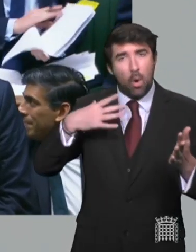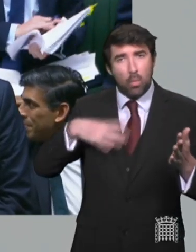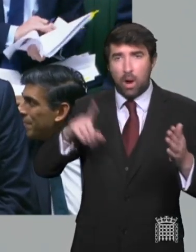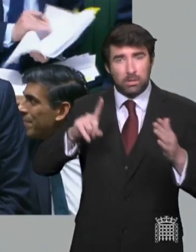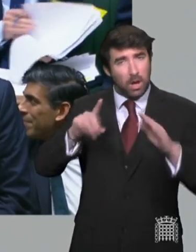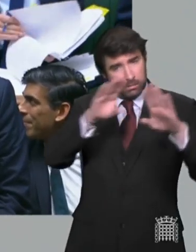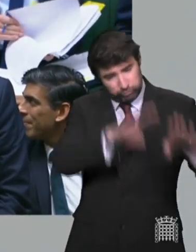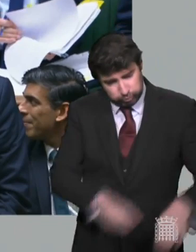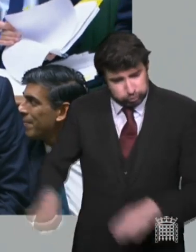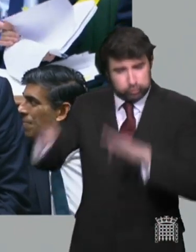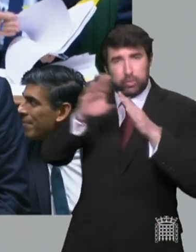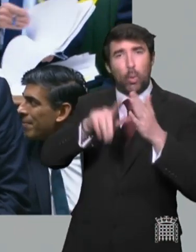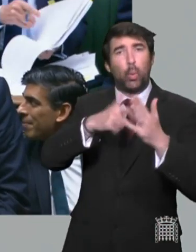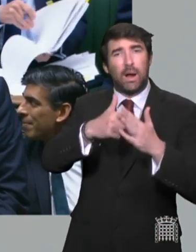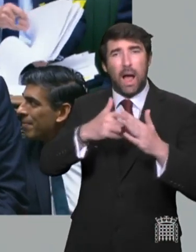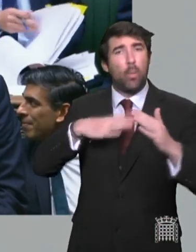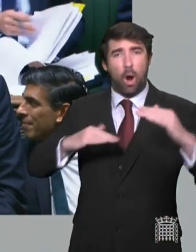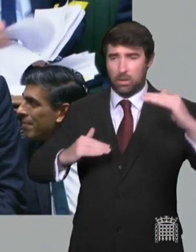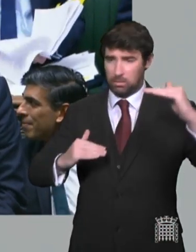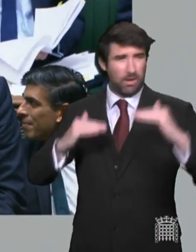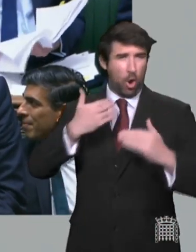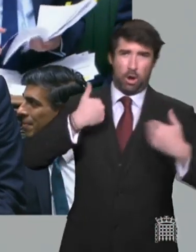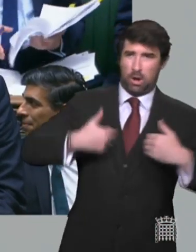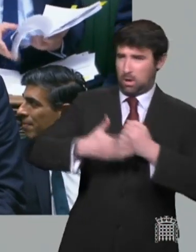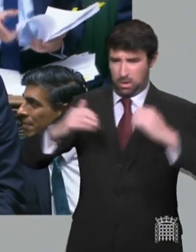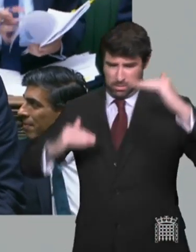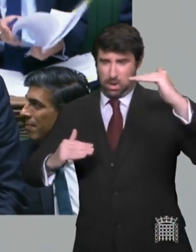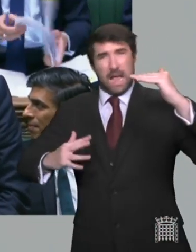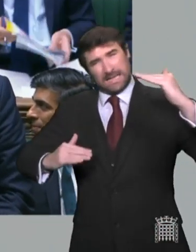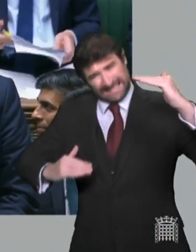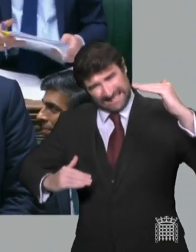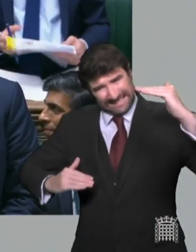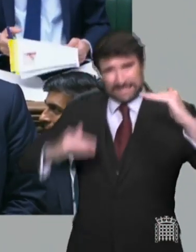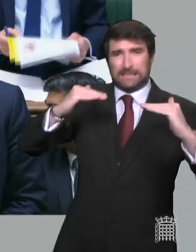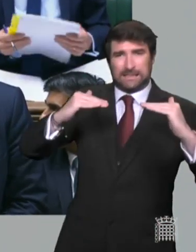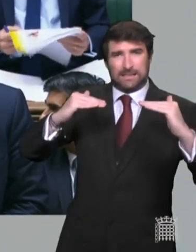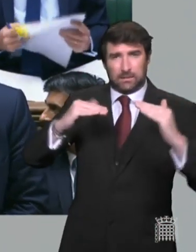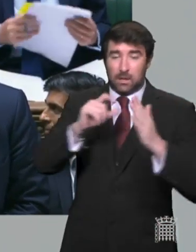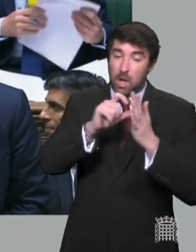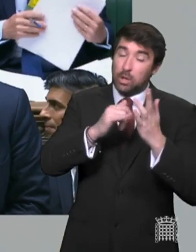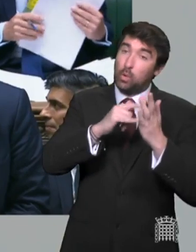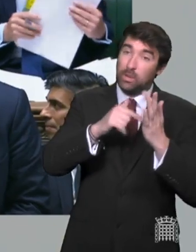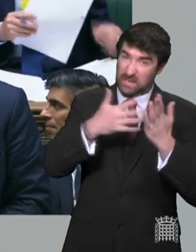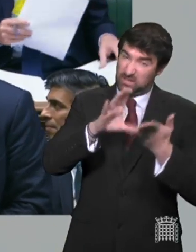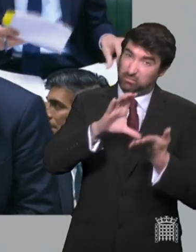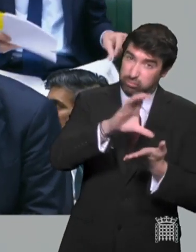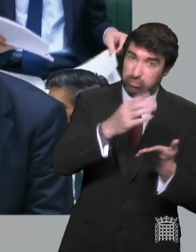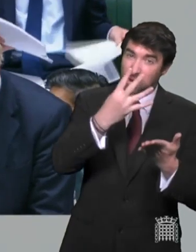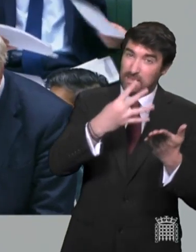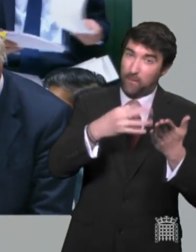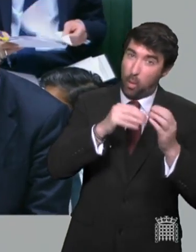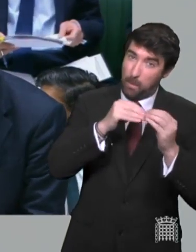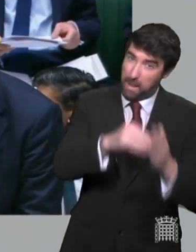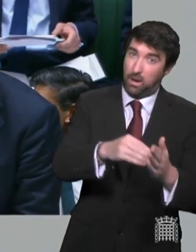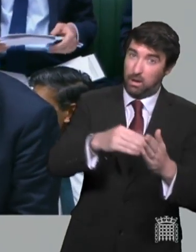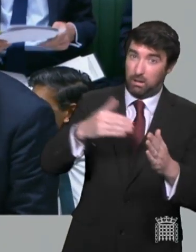contributed £98.4 million to 54 projects since 2015, and I understand that Dorset Council have also made a bid to the